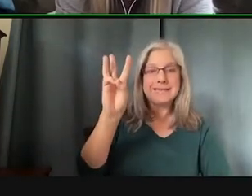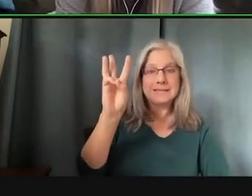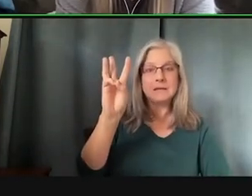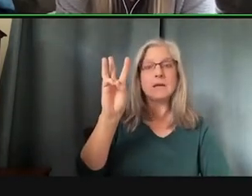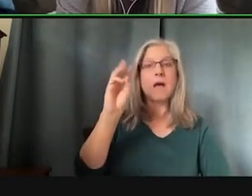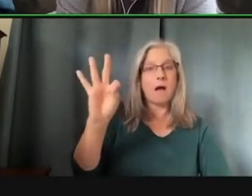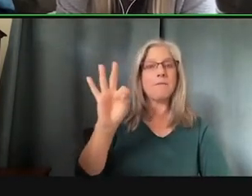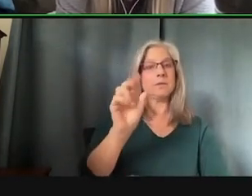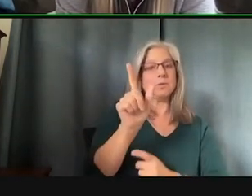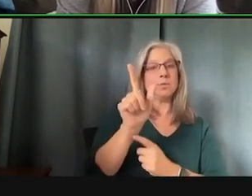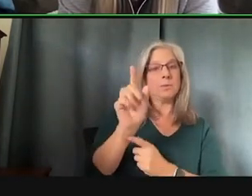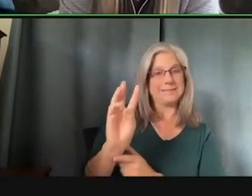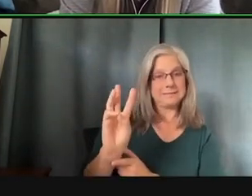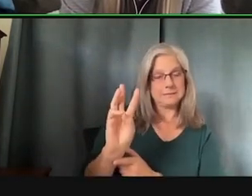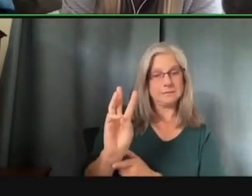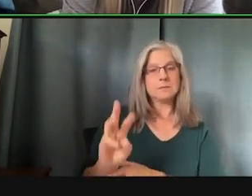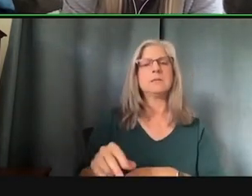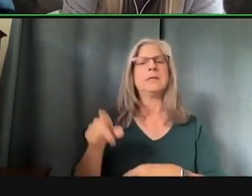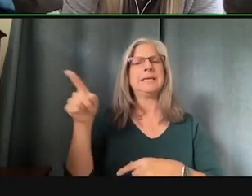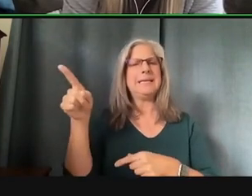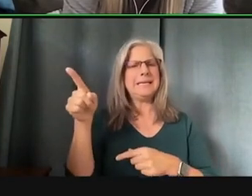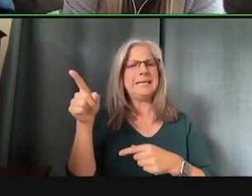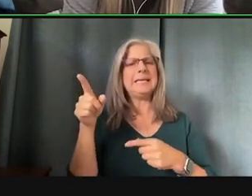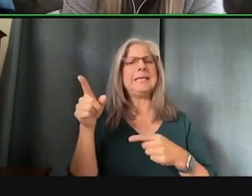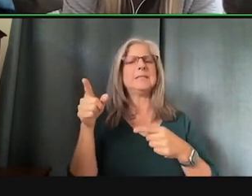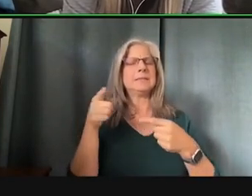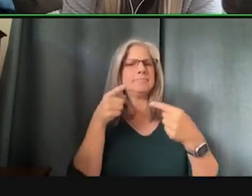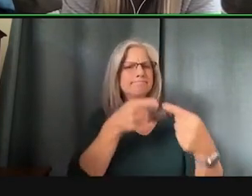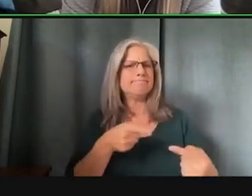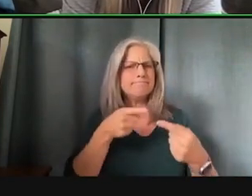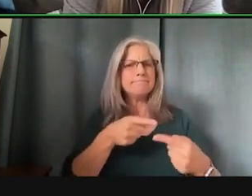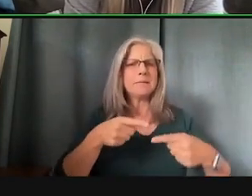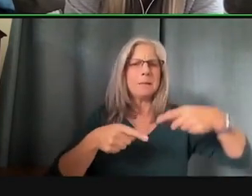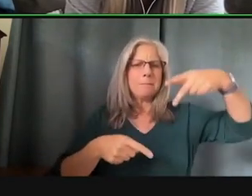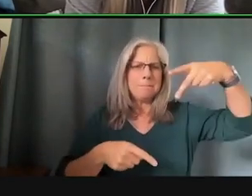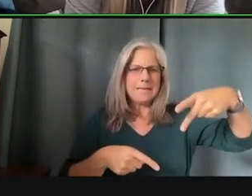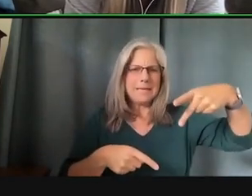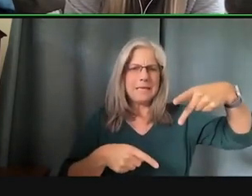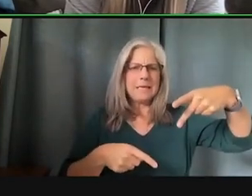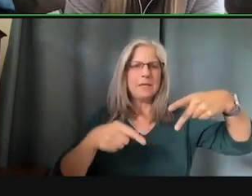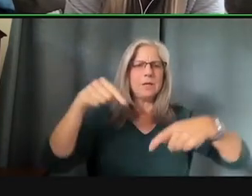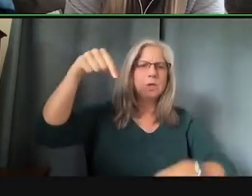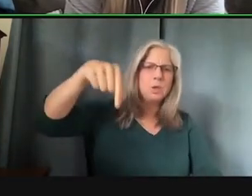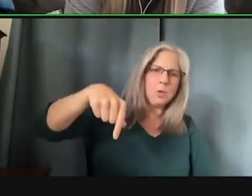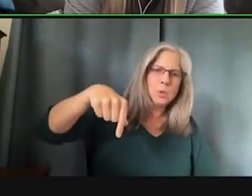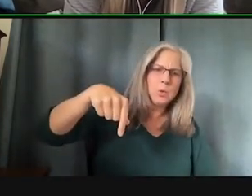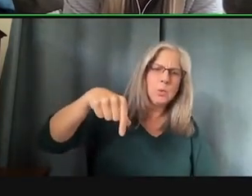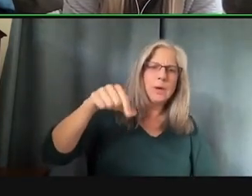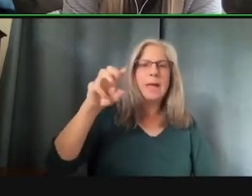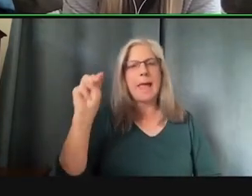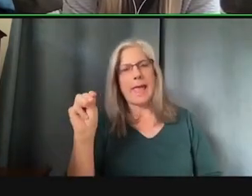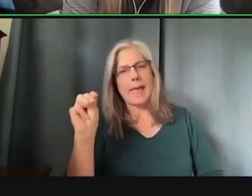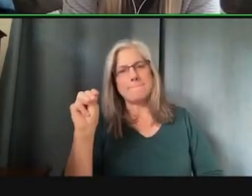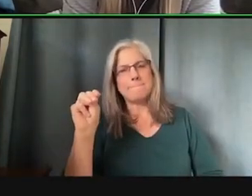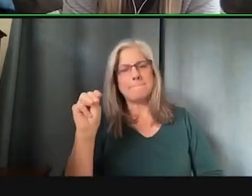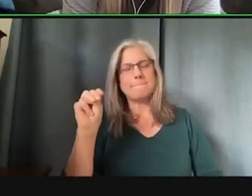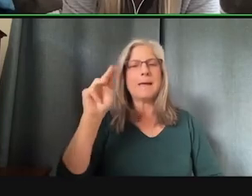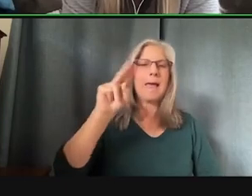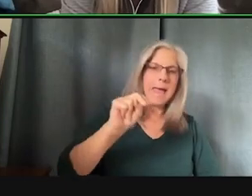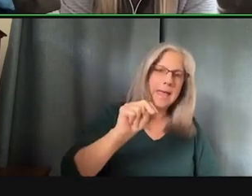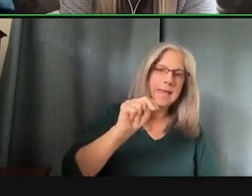of them. He struggles to understand P, Q, M, N, T,